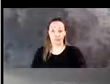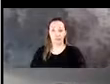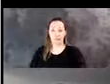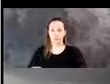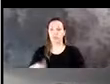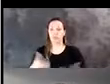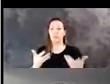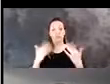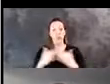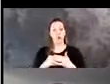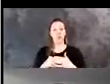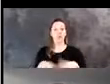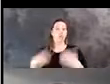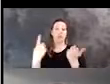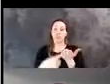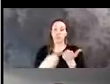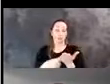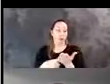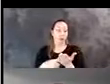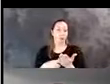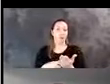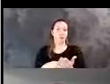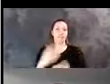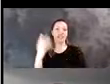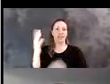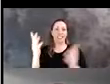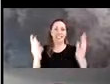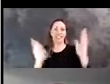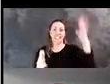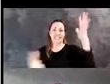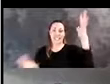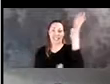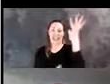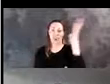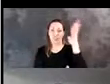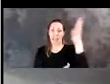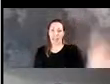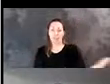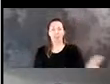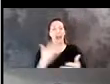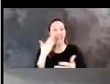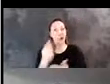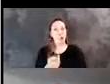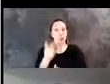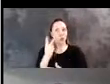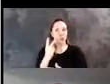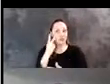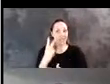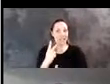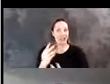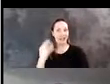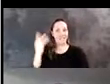All right, so just to talk about deforestation a little bit, I'm sure many of you have heard about the fires in the Amazon rainforest